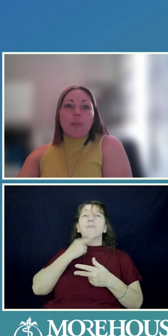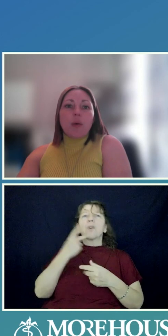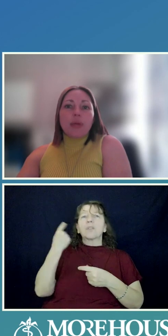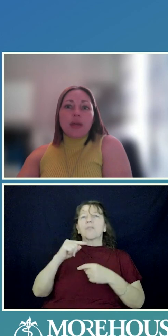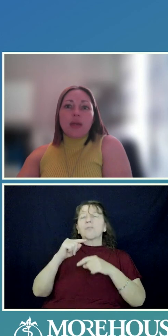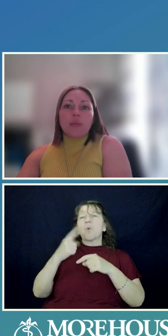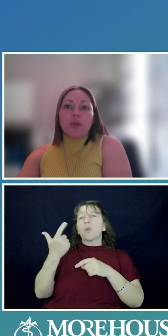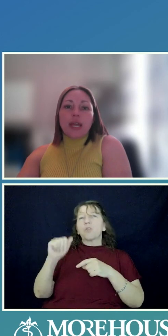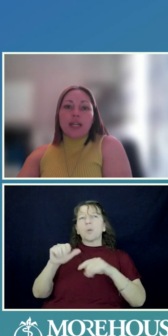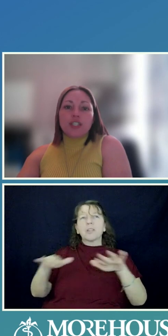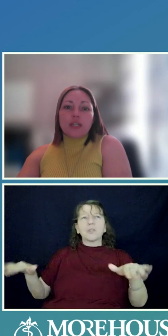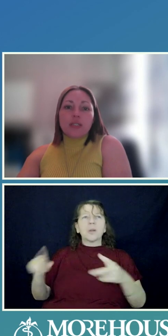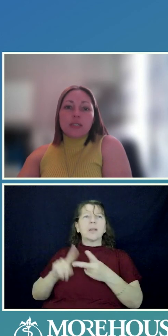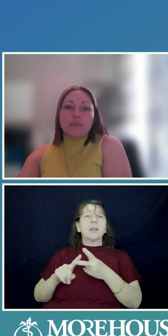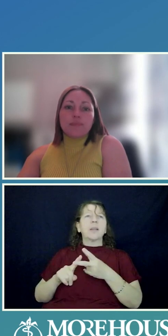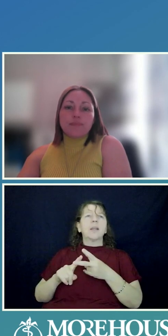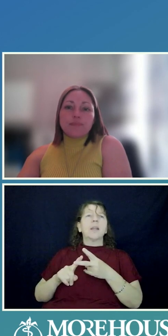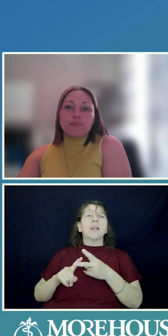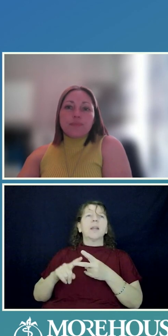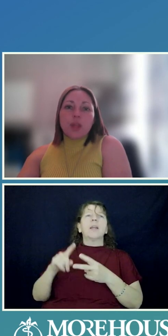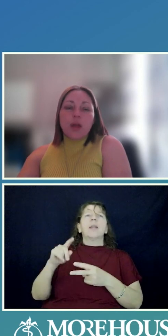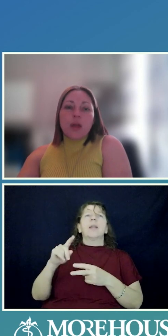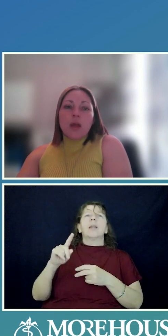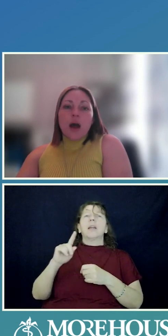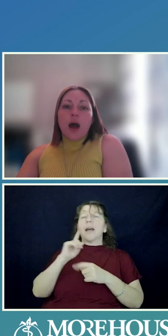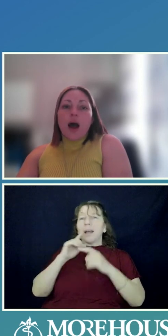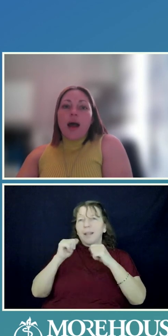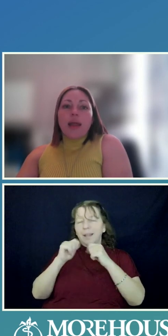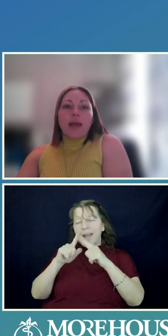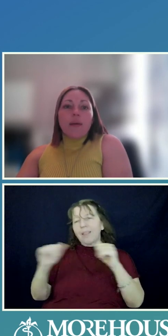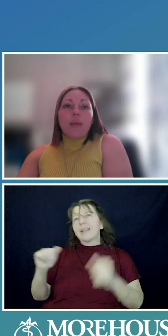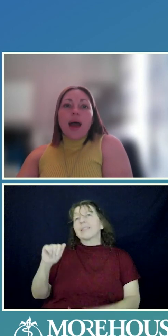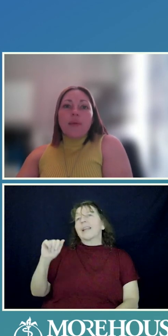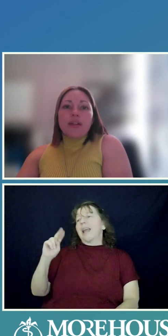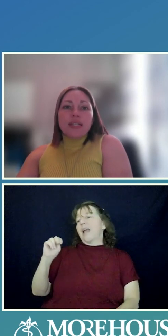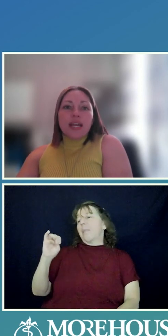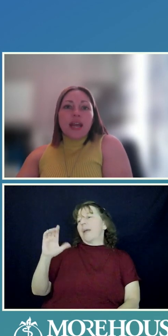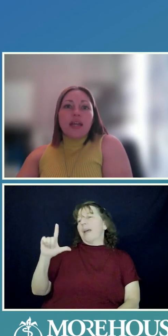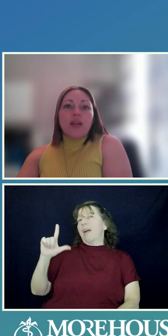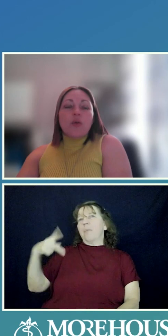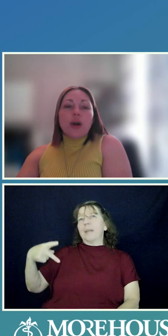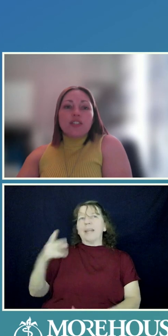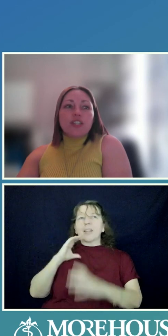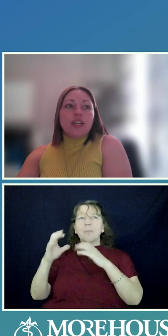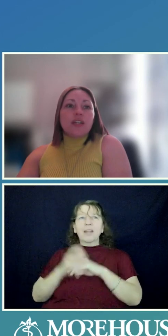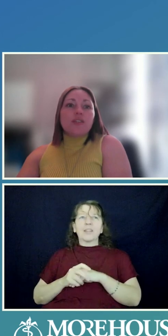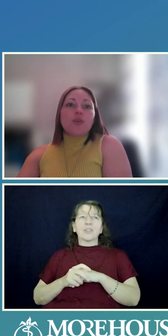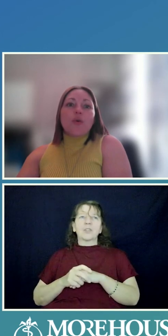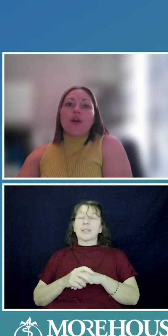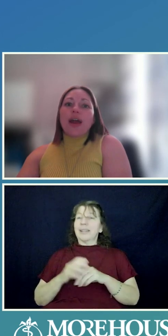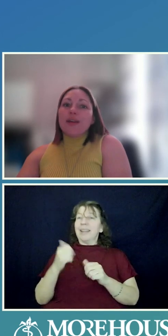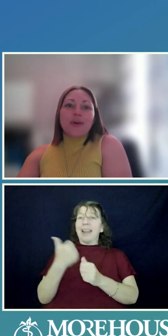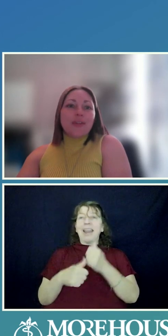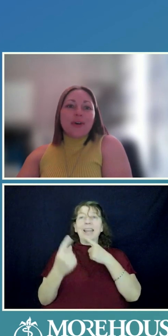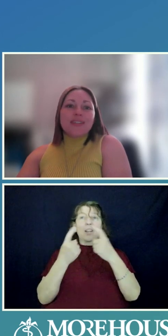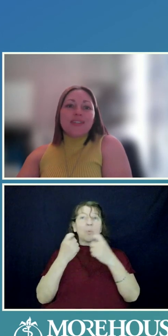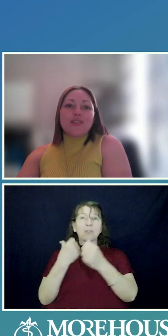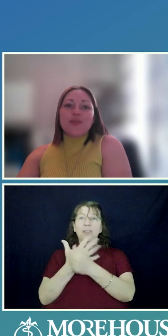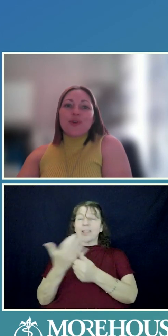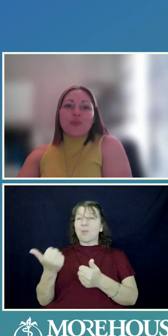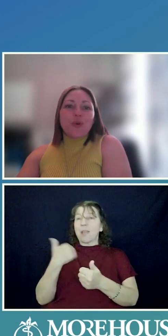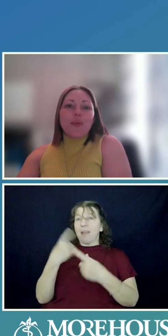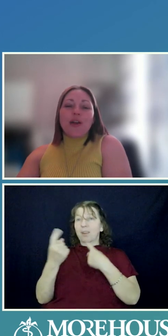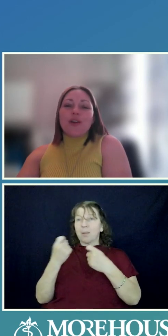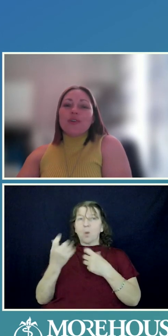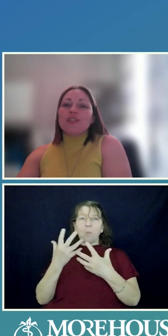and MLP Communications. I am happy to take any questions, or anyone that wants